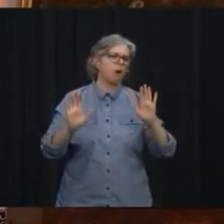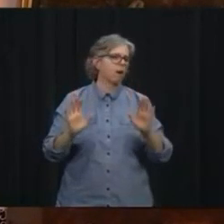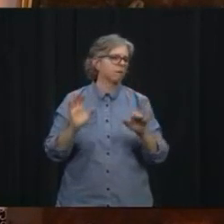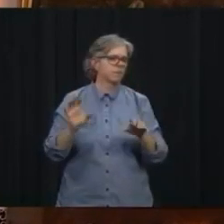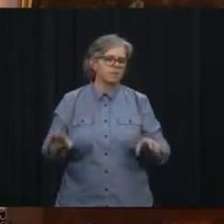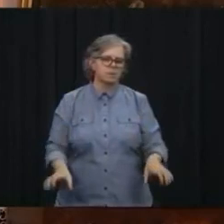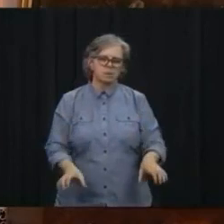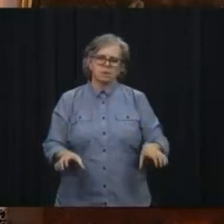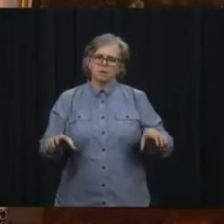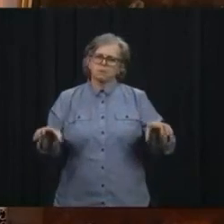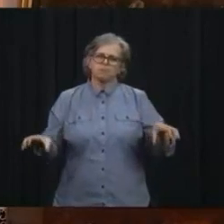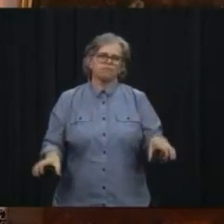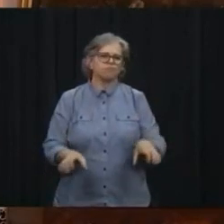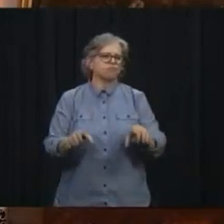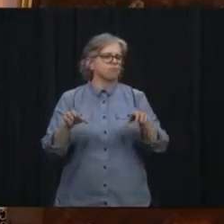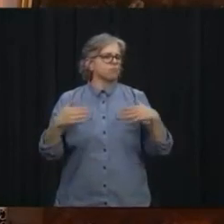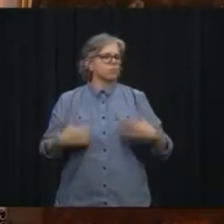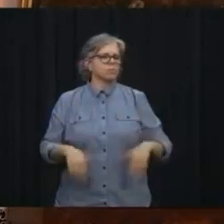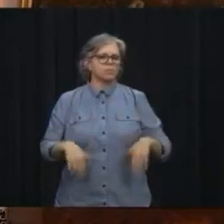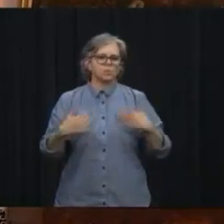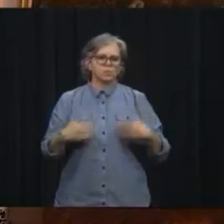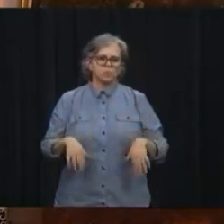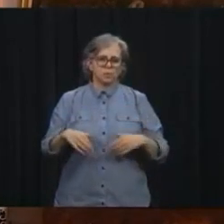loved fellow citizens.